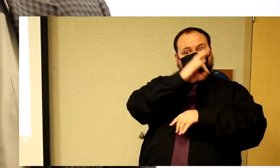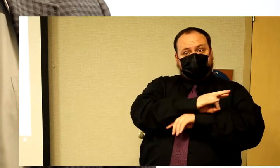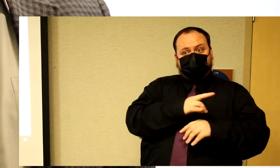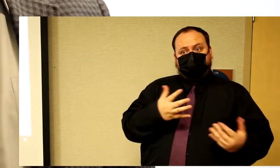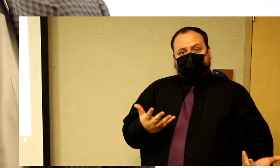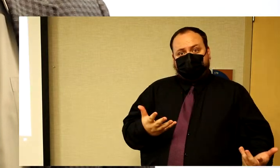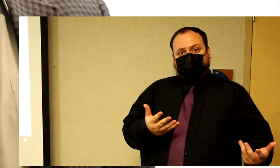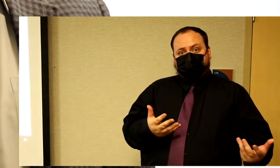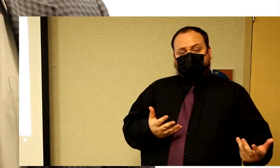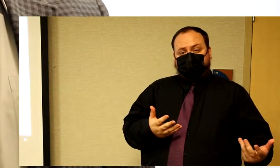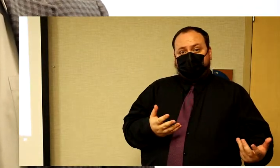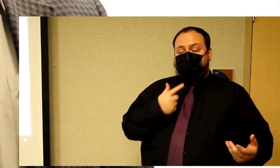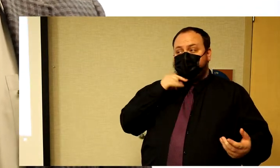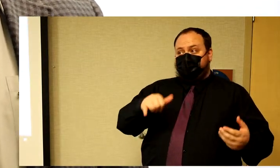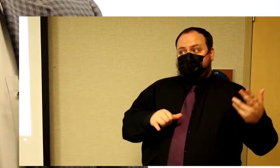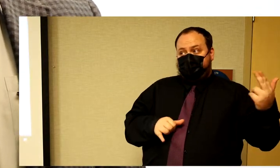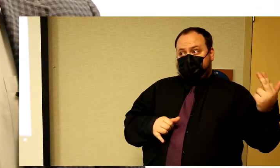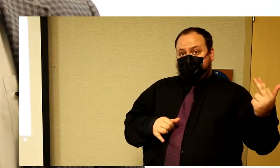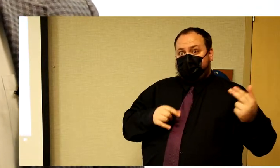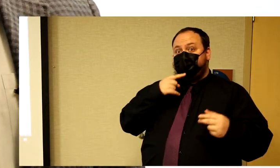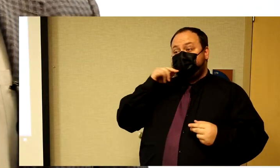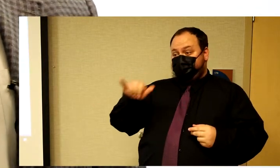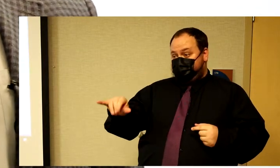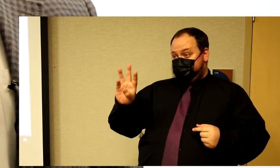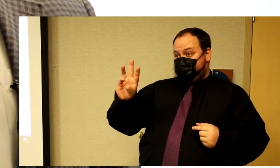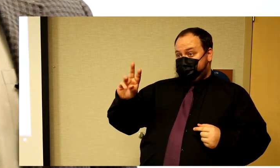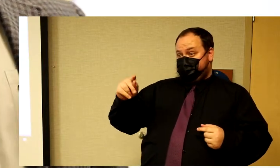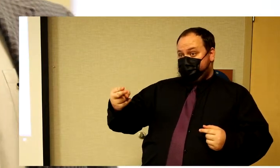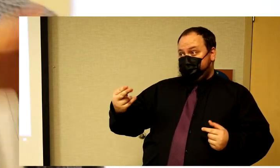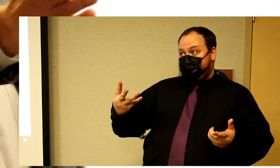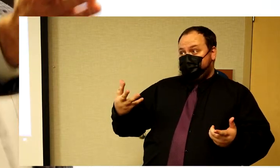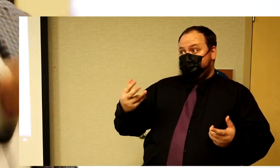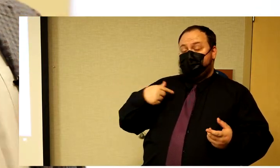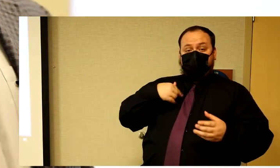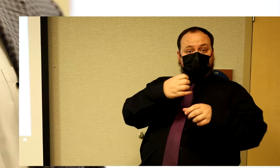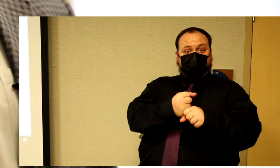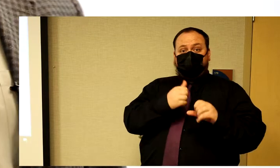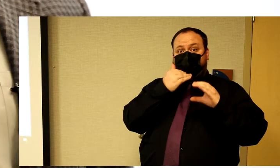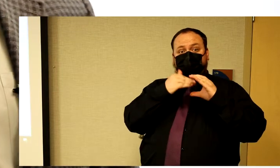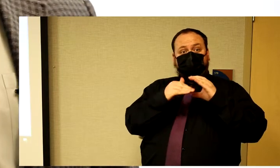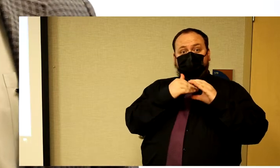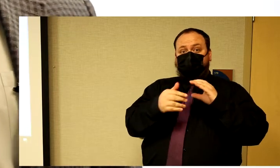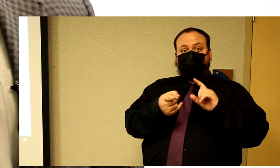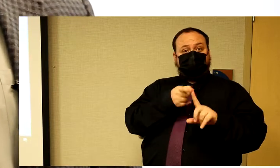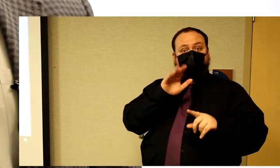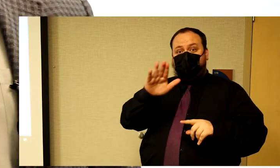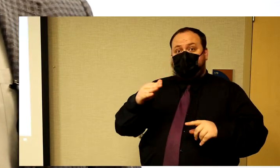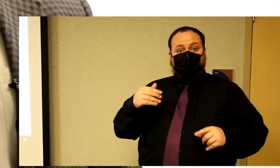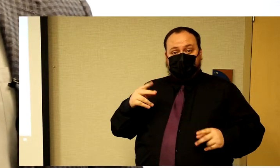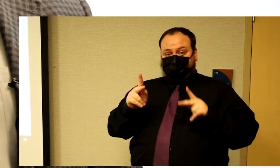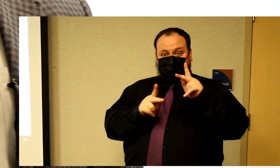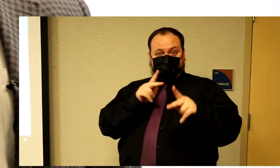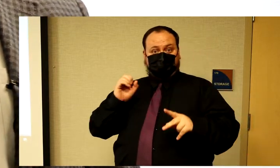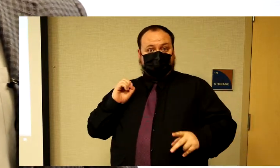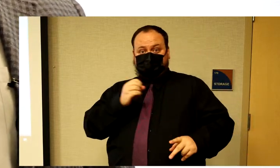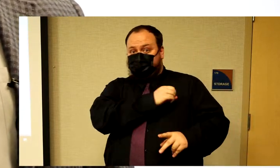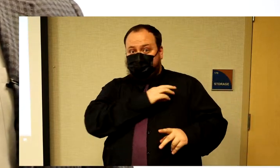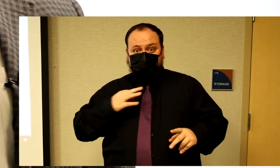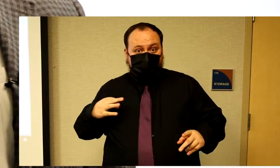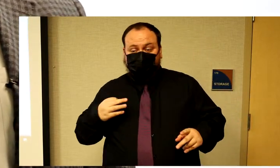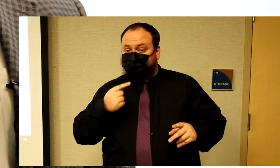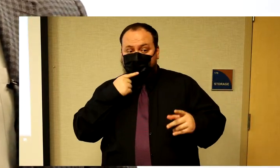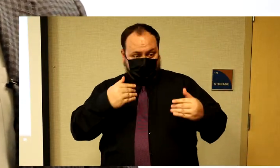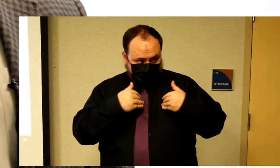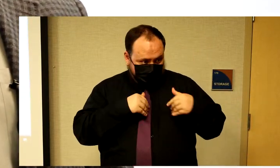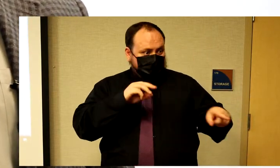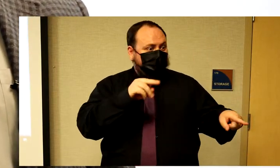again? The 13th, so the 6th, I'm going to get an email from your staff and they're going to say, we have maps or we don't